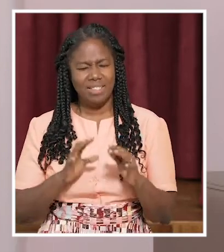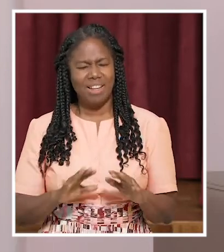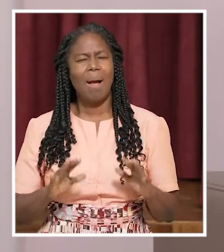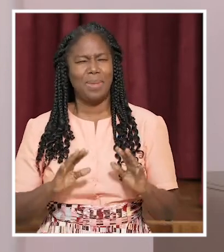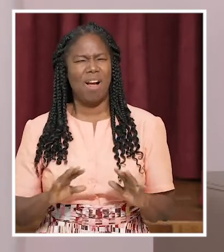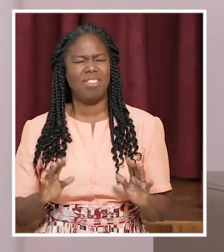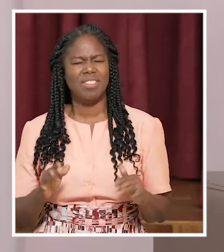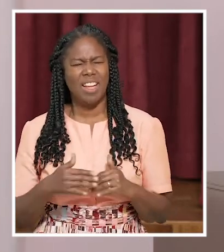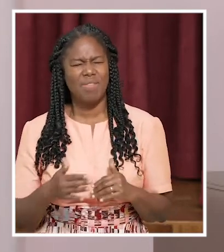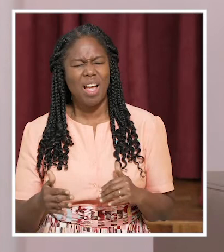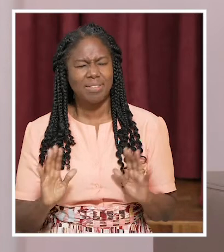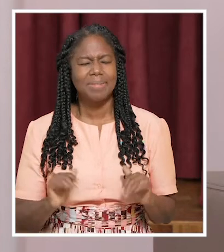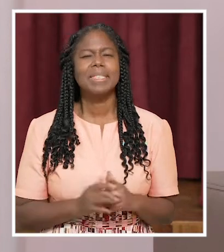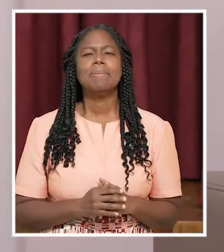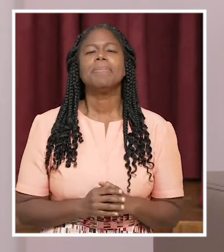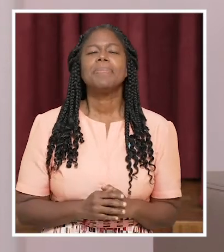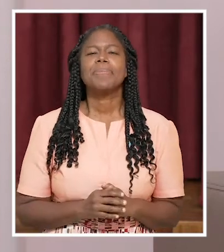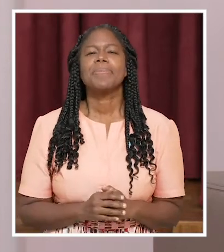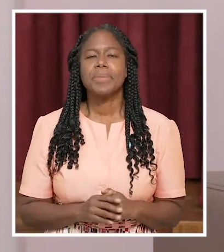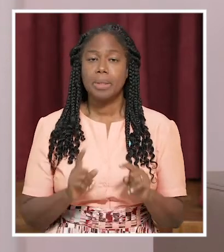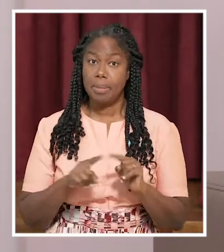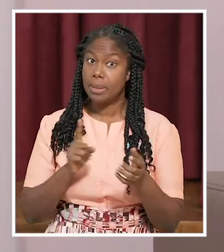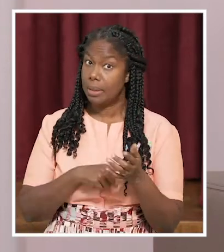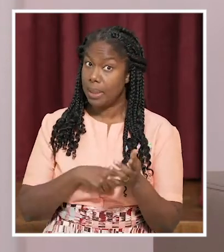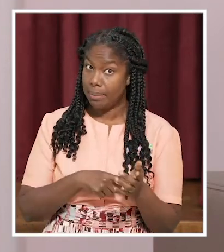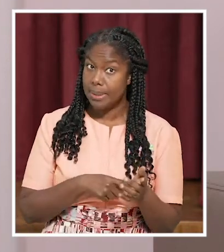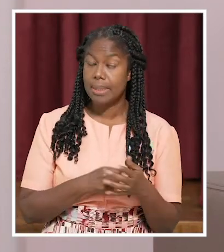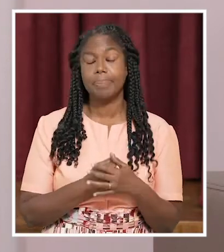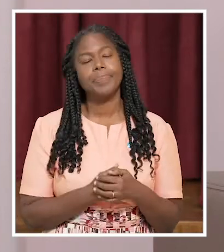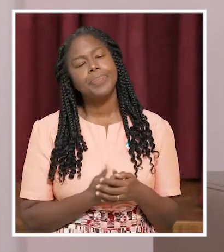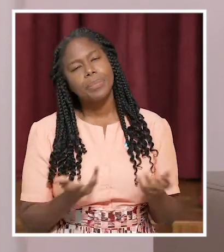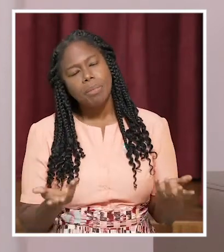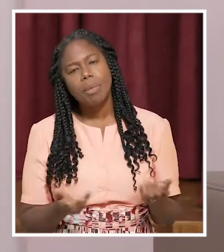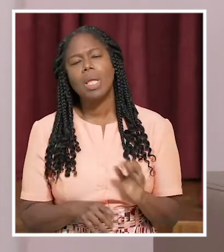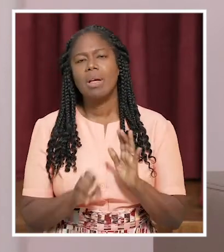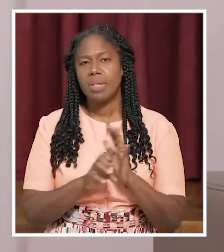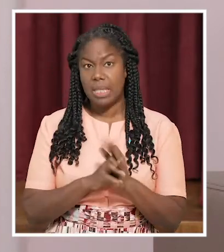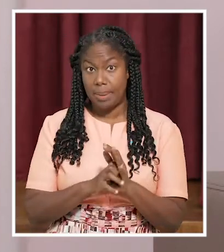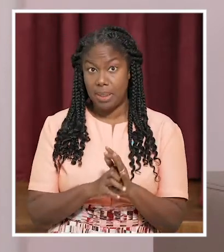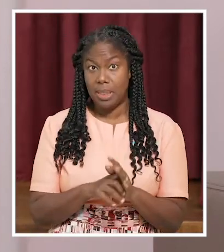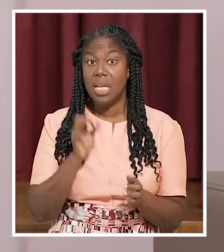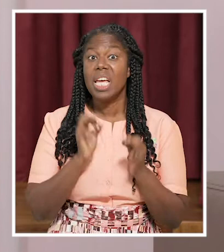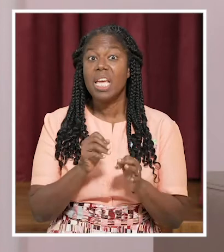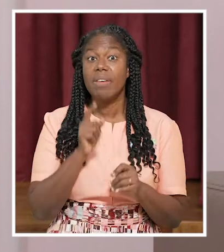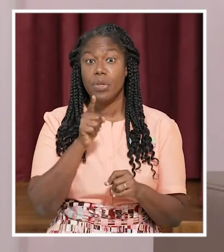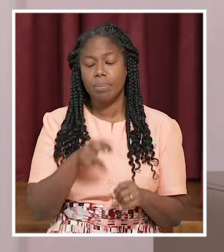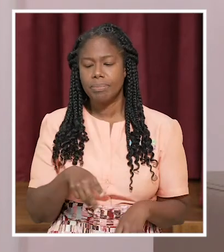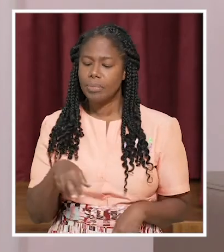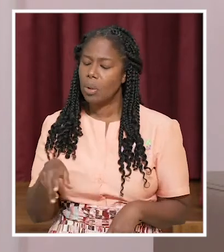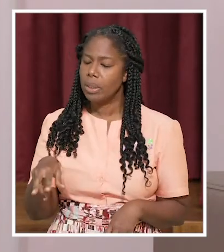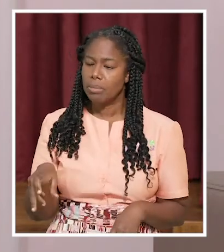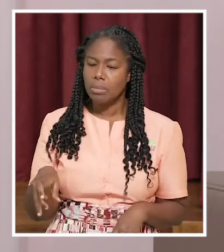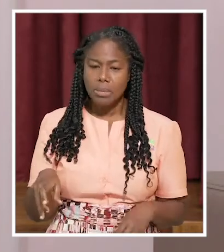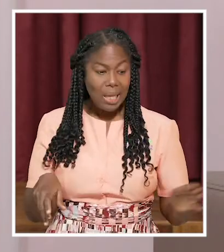happens sometimes is that, you know, for instance, if a dog was chasing you, your body has a